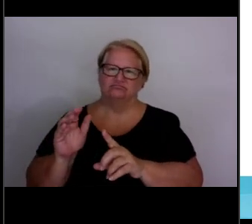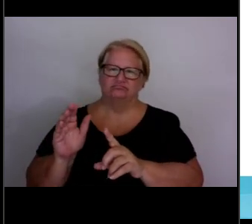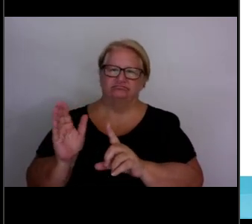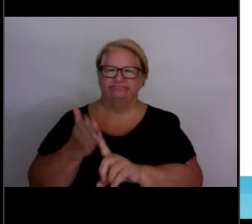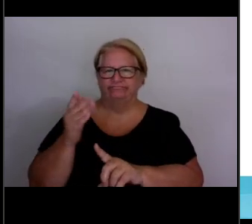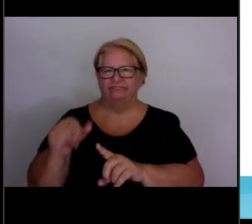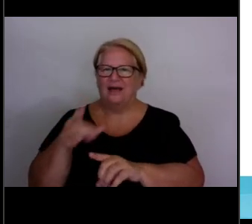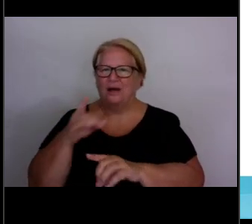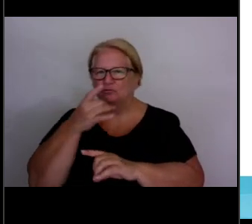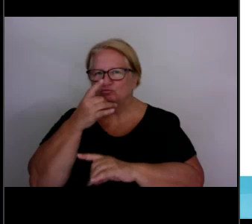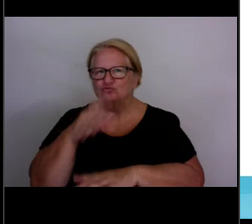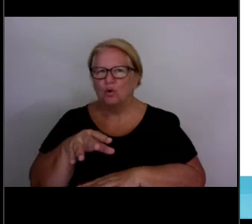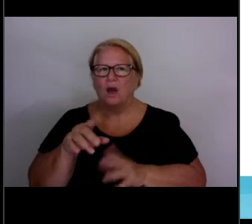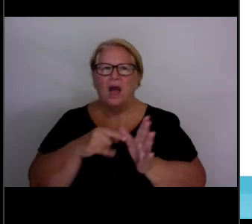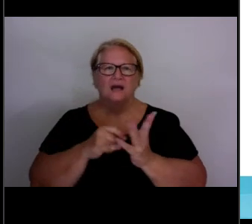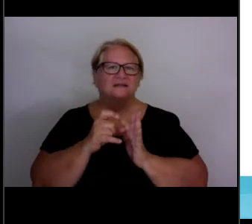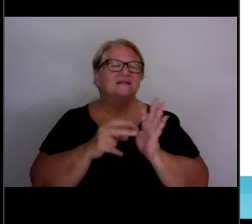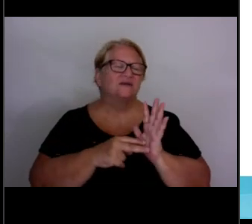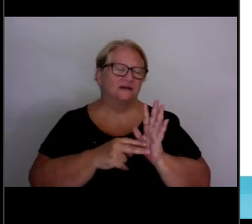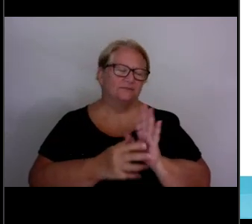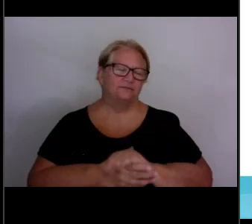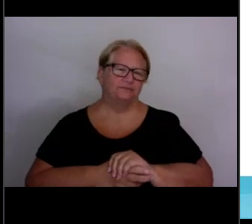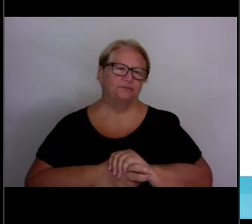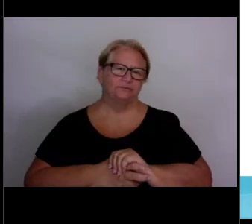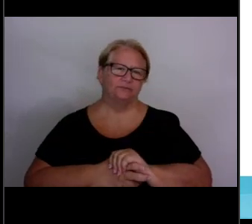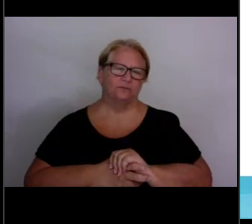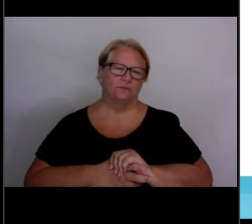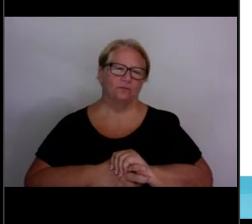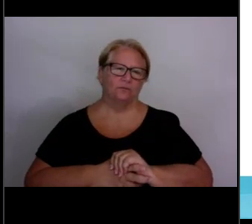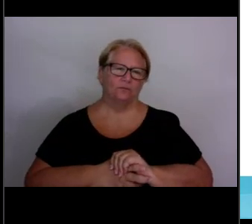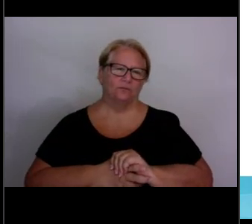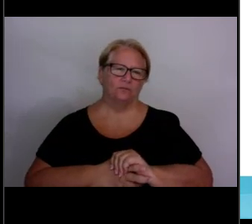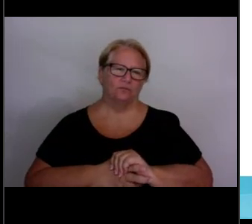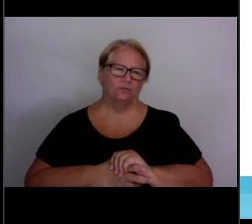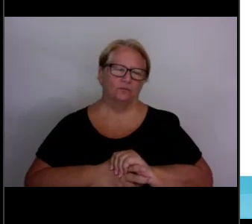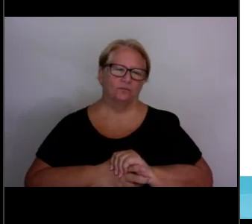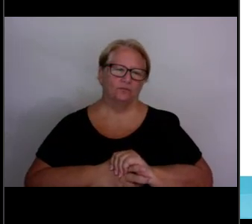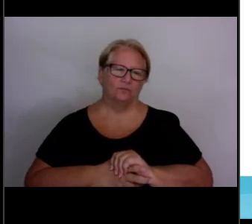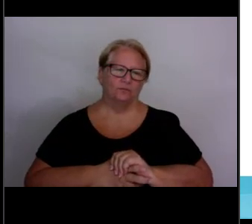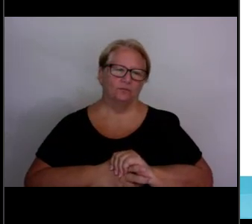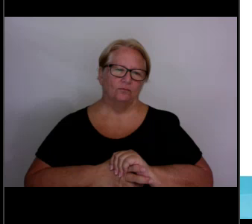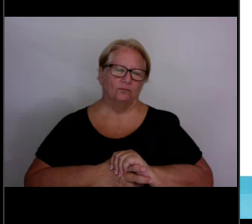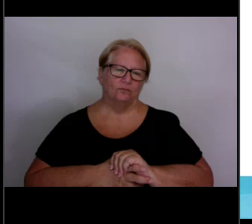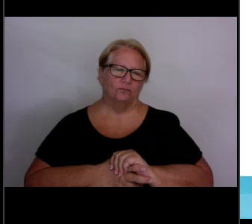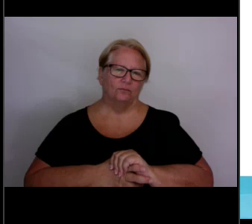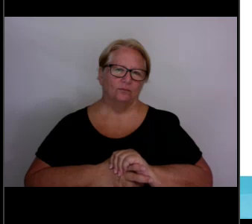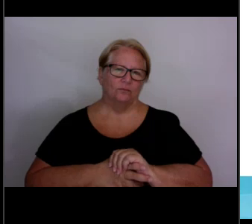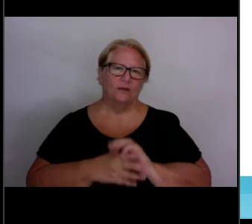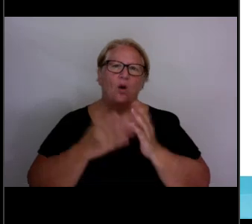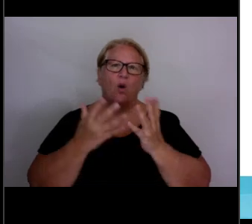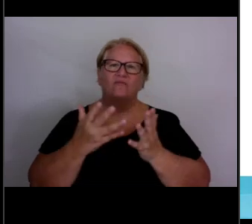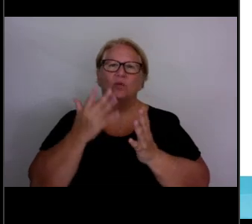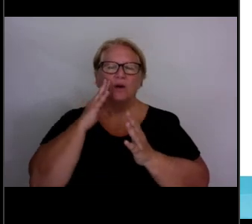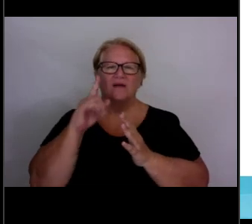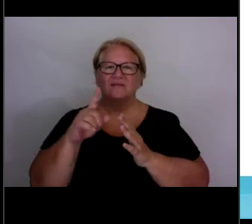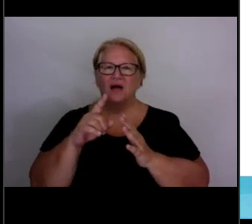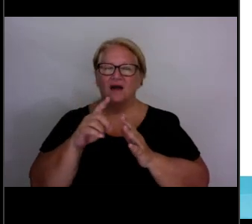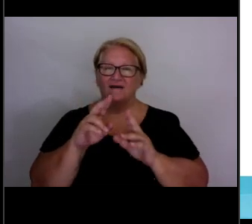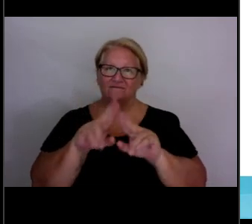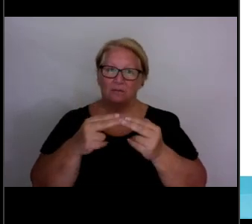DV referral. And we know that in those family contexts, often the person harmed